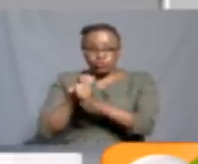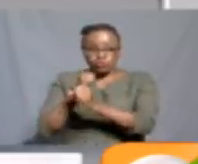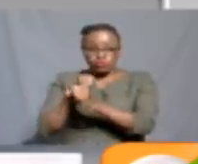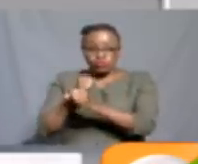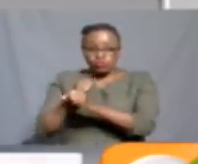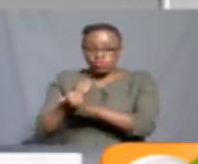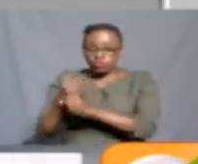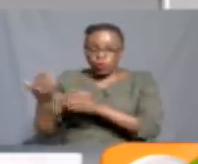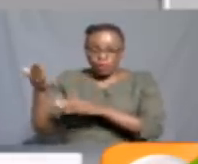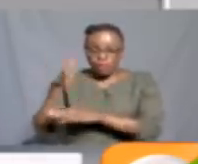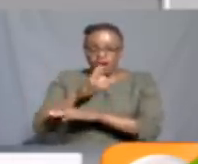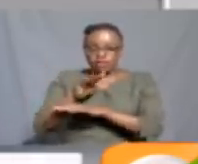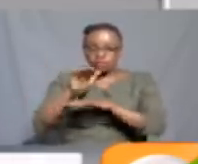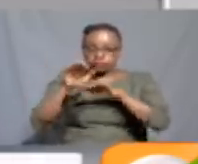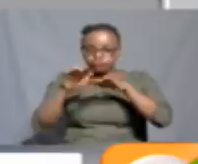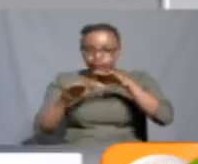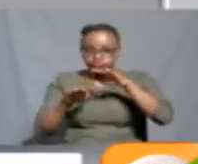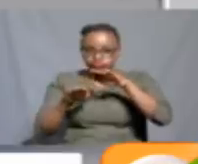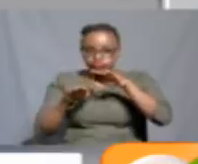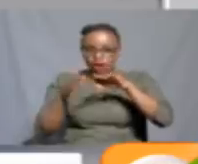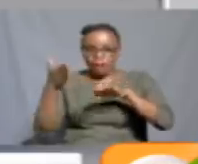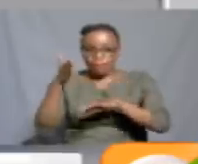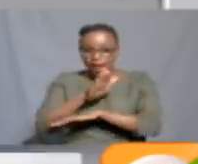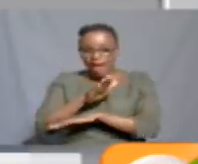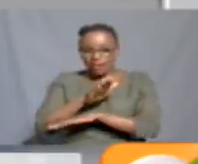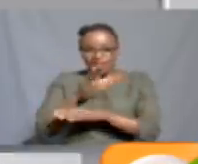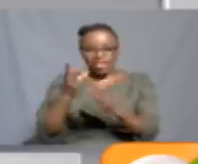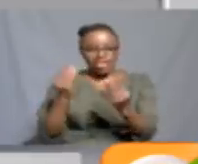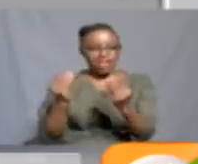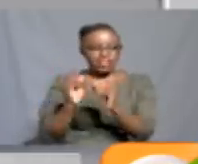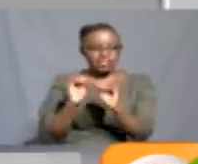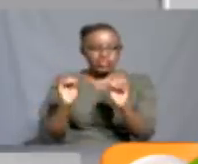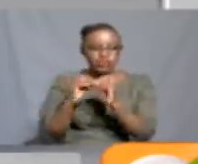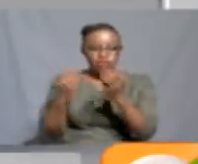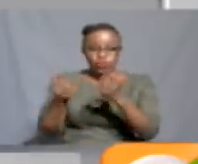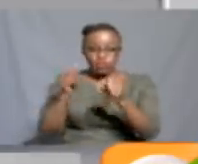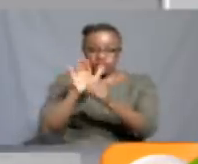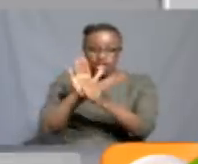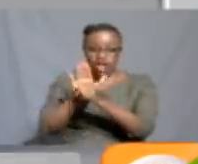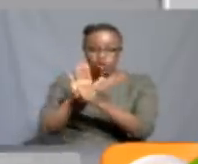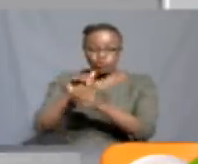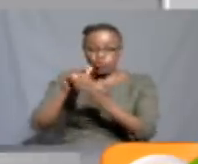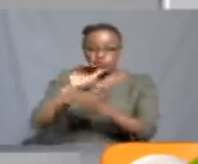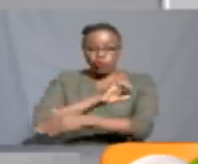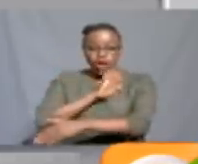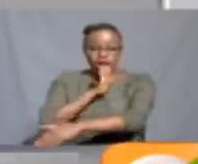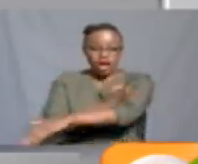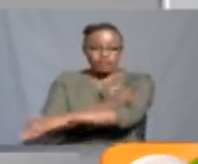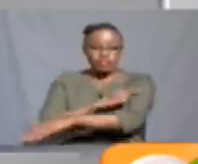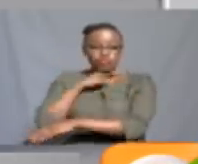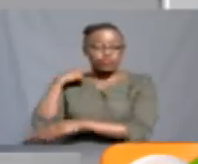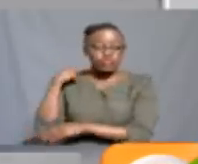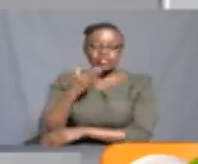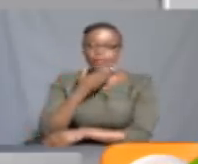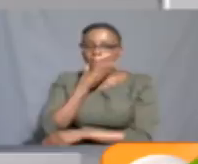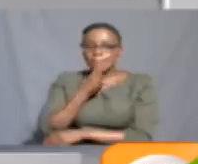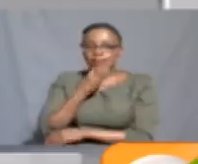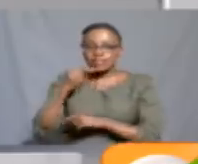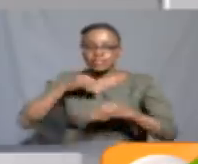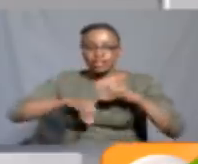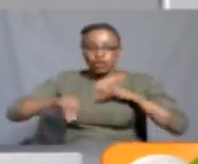to bring equilibrium back is not easy. It requires much energy to kill Mr.